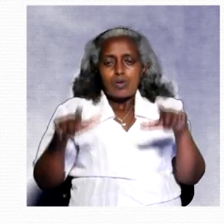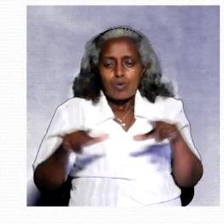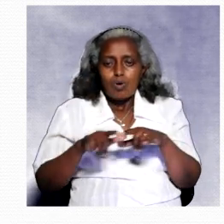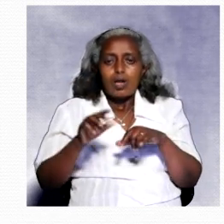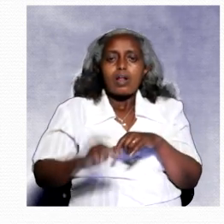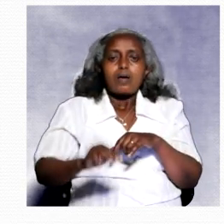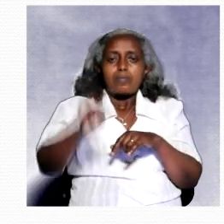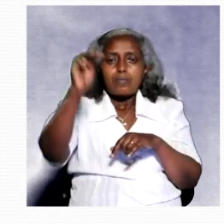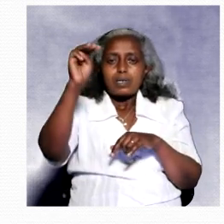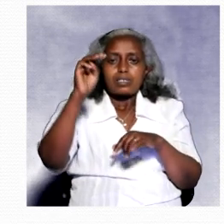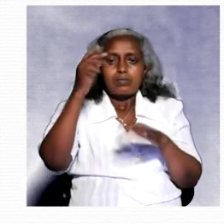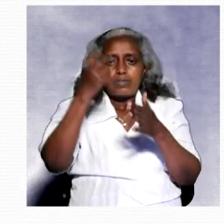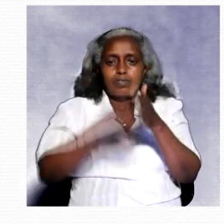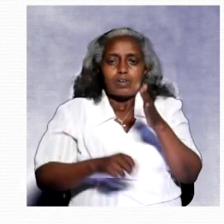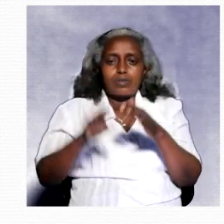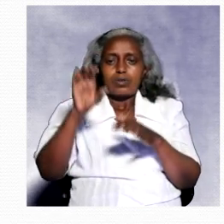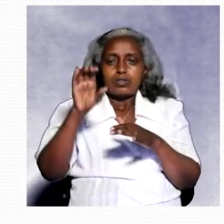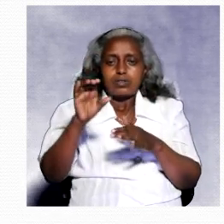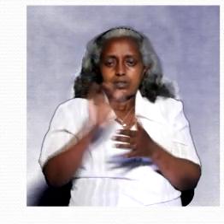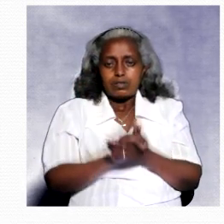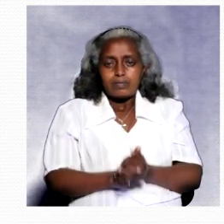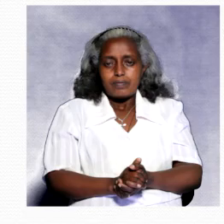value at c.